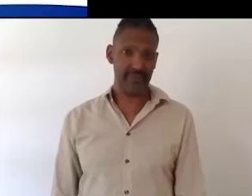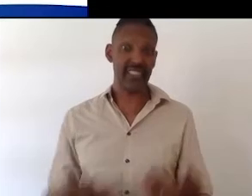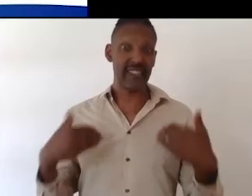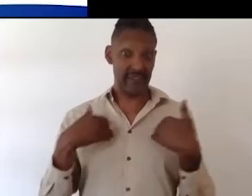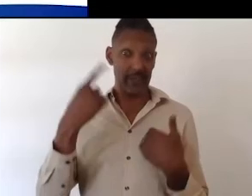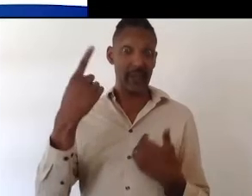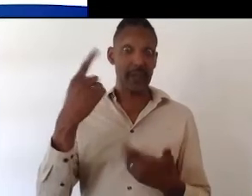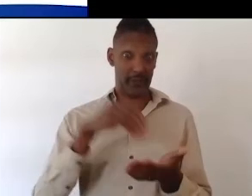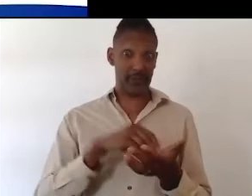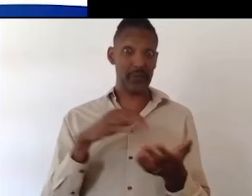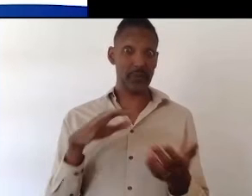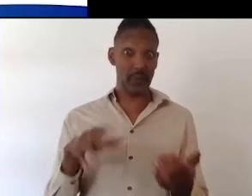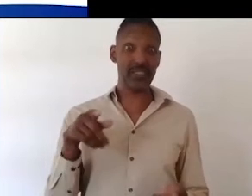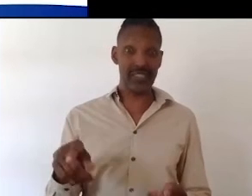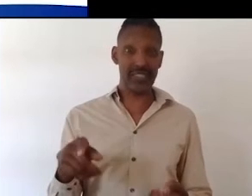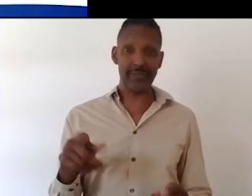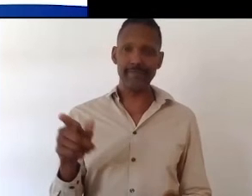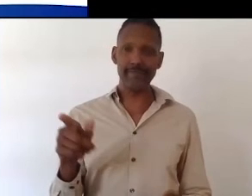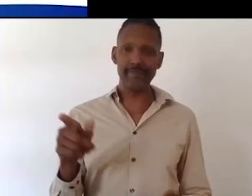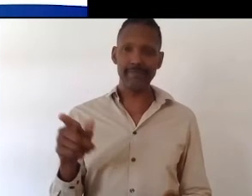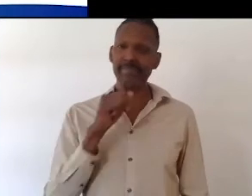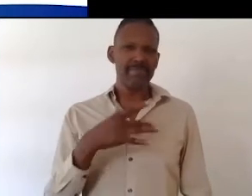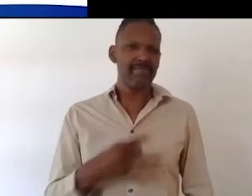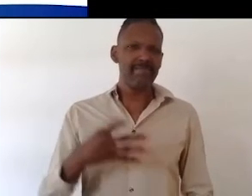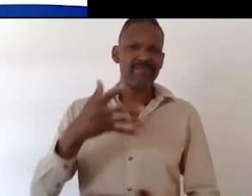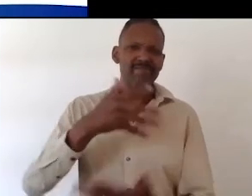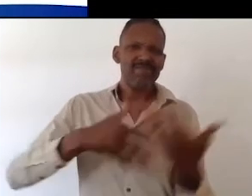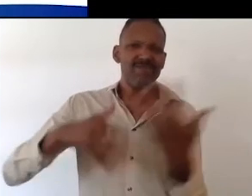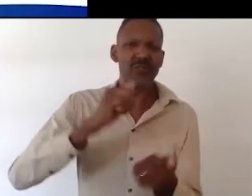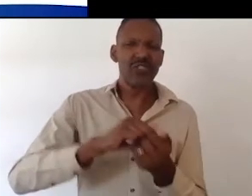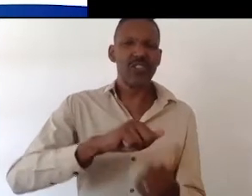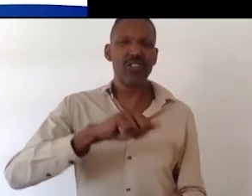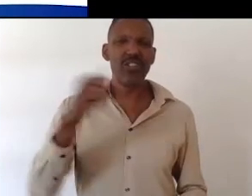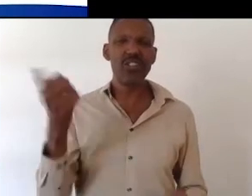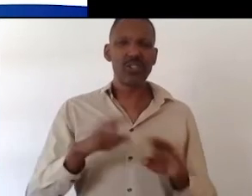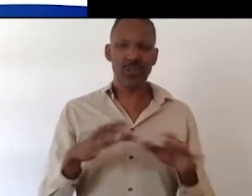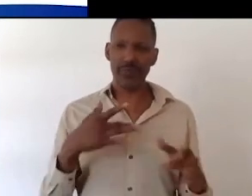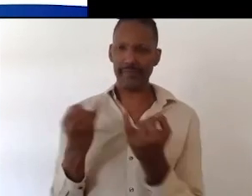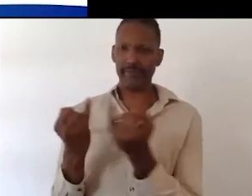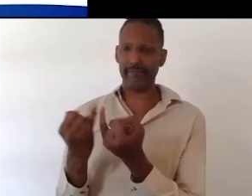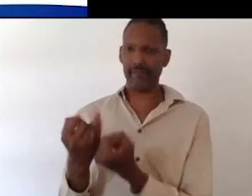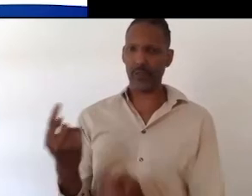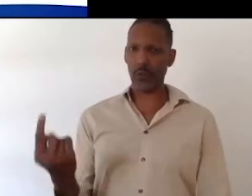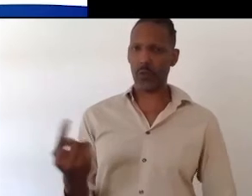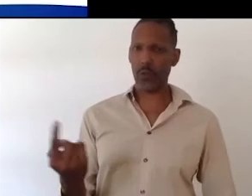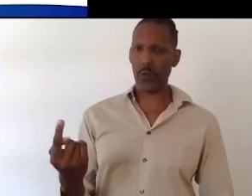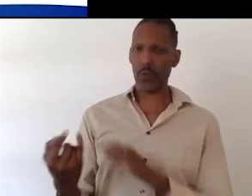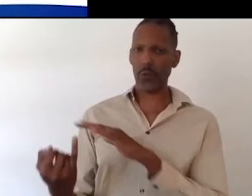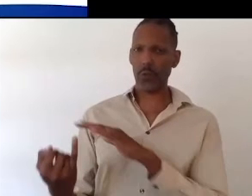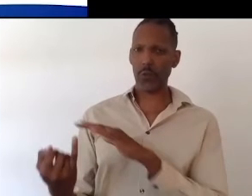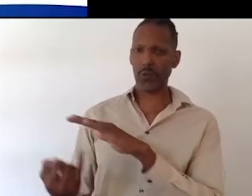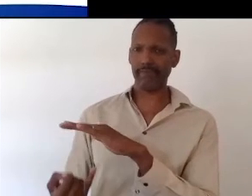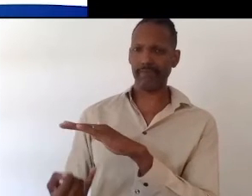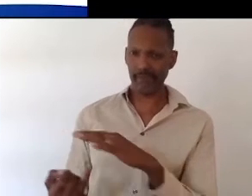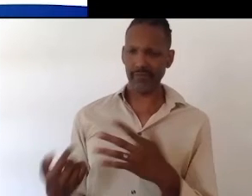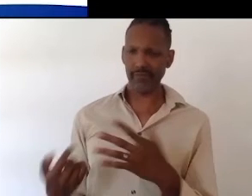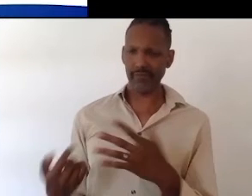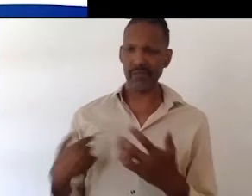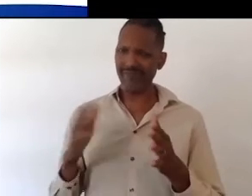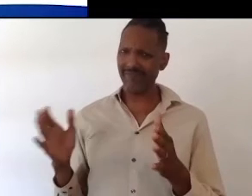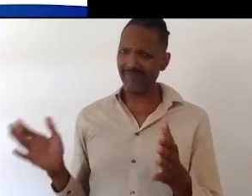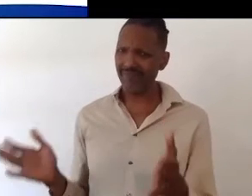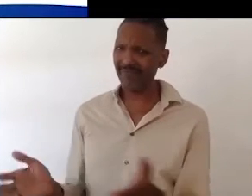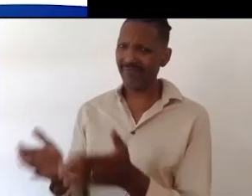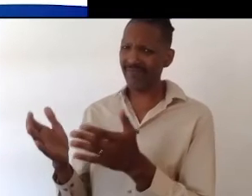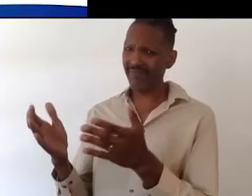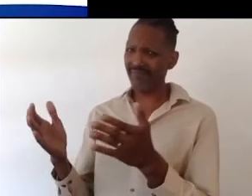play and initiating verbal exchanges with adults and peers. We then also noticed that she would